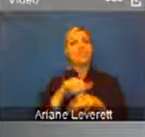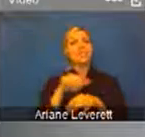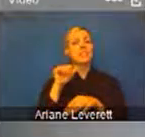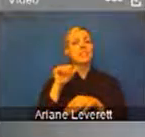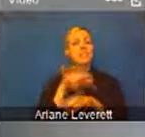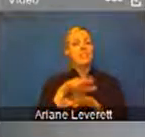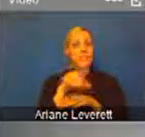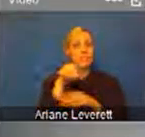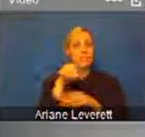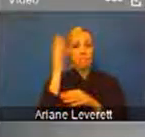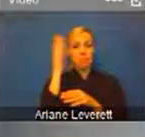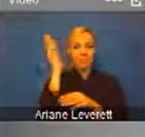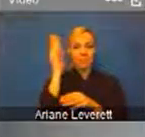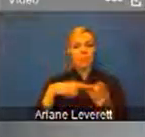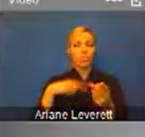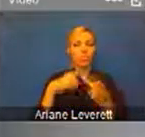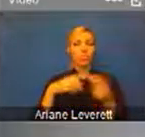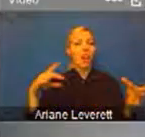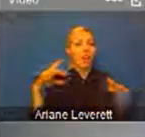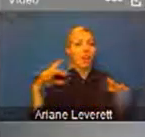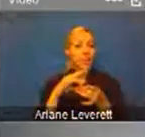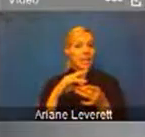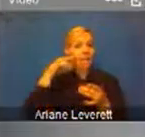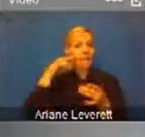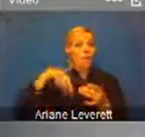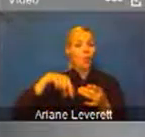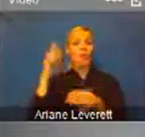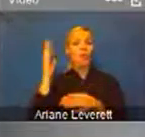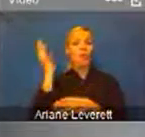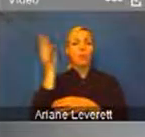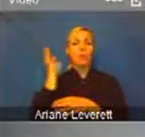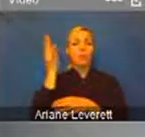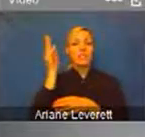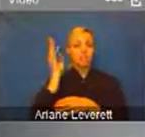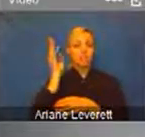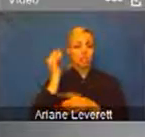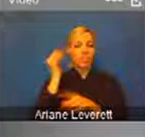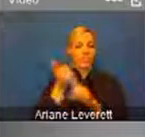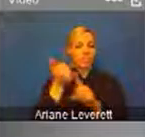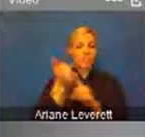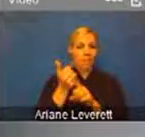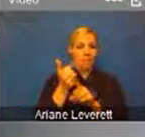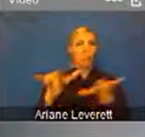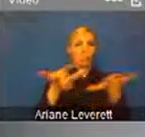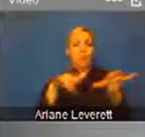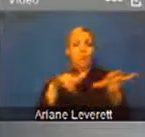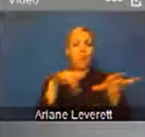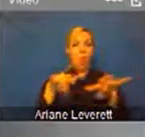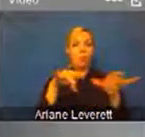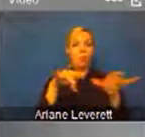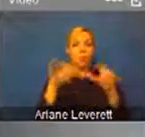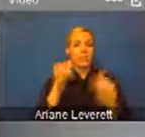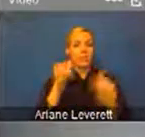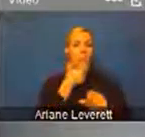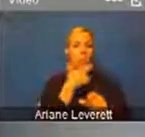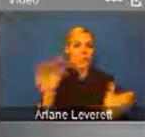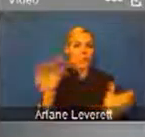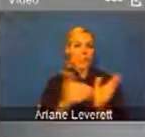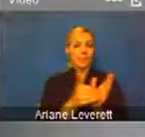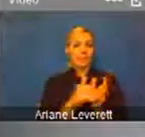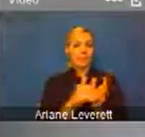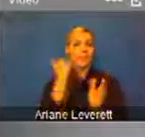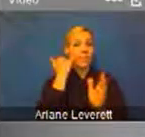support. And then they have special centers for children with high level of support. So then